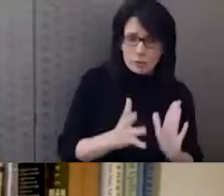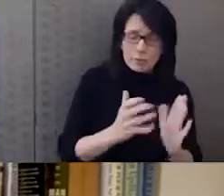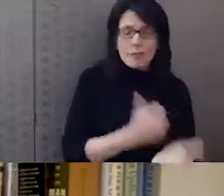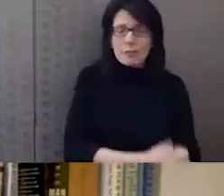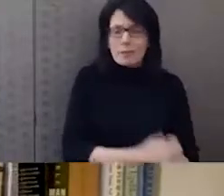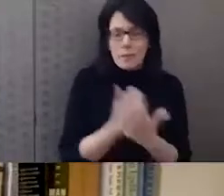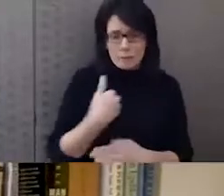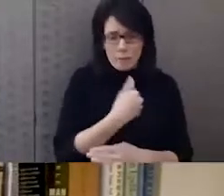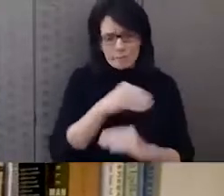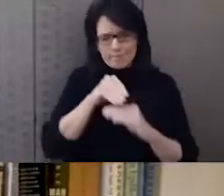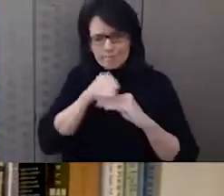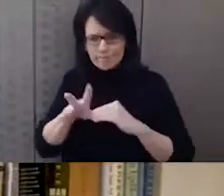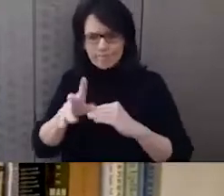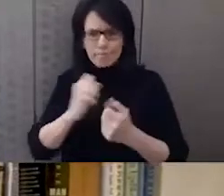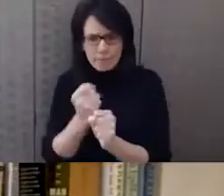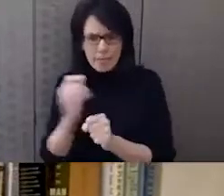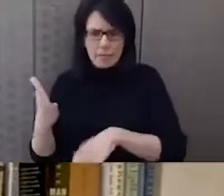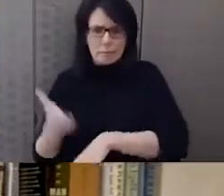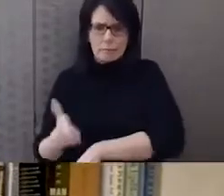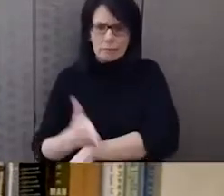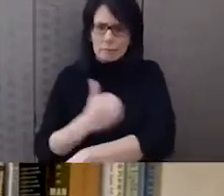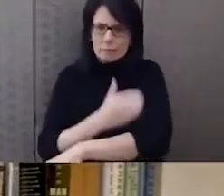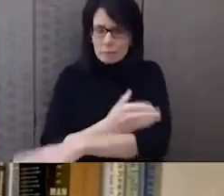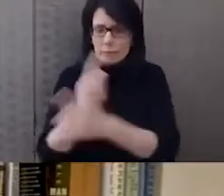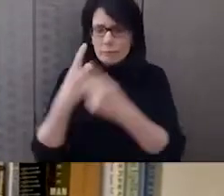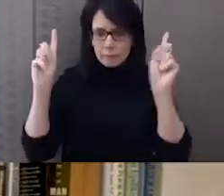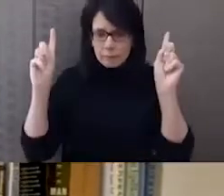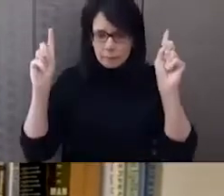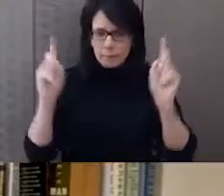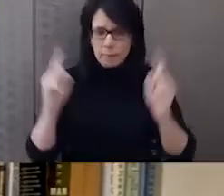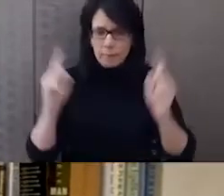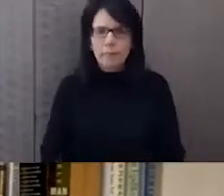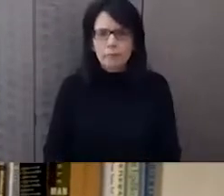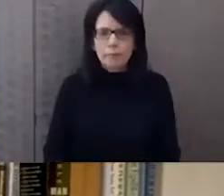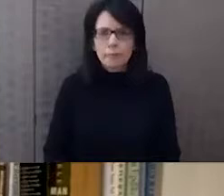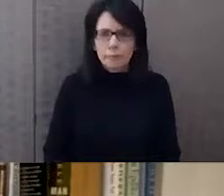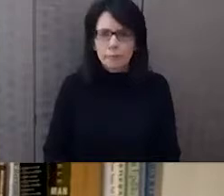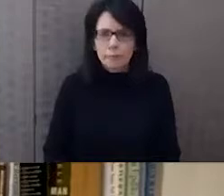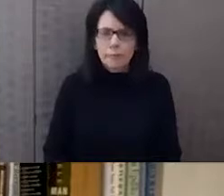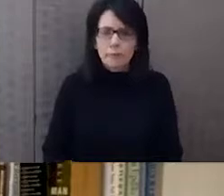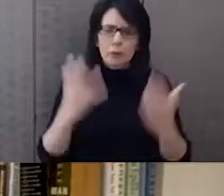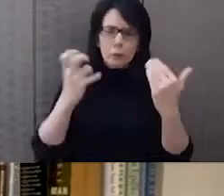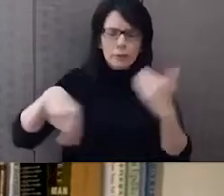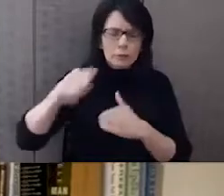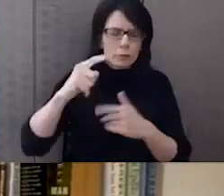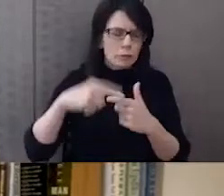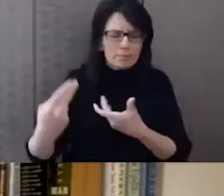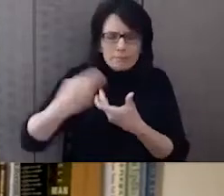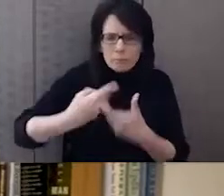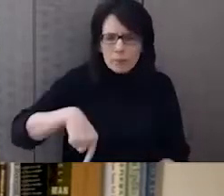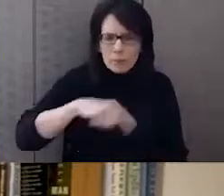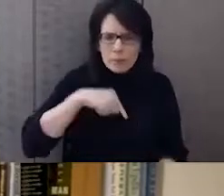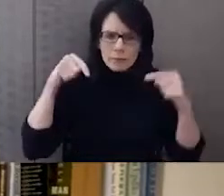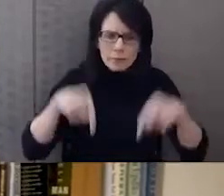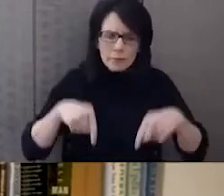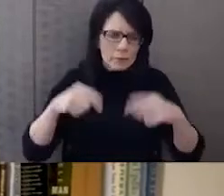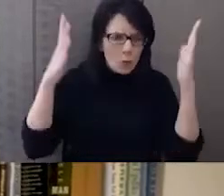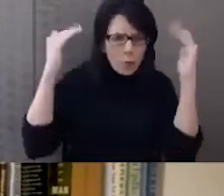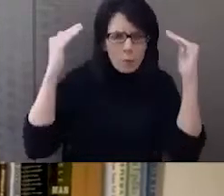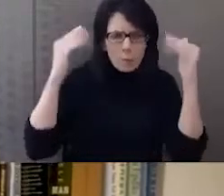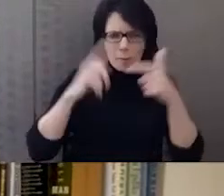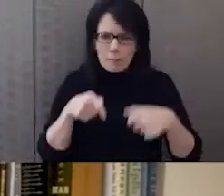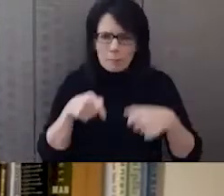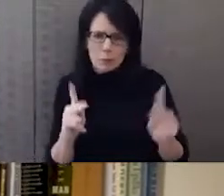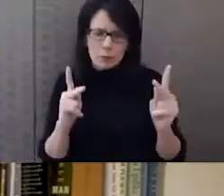from two more incredible community partners, I urge you to join us in this moment of hope and opportunity for the critical work still